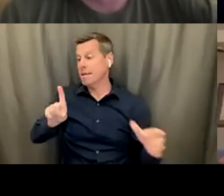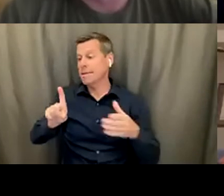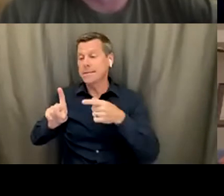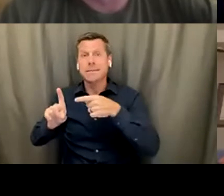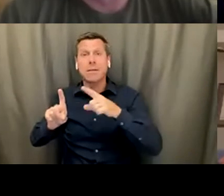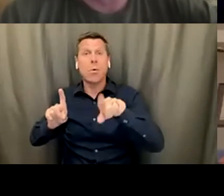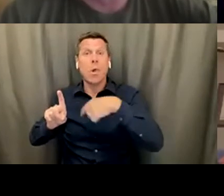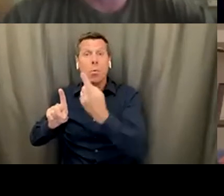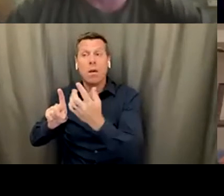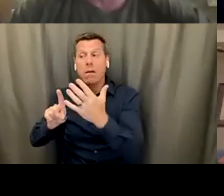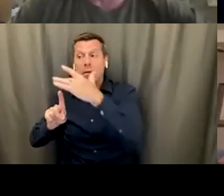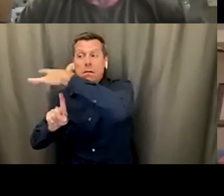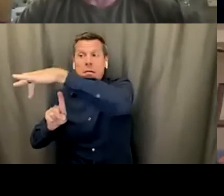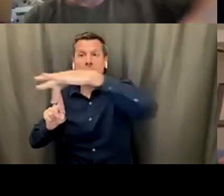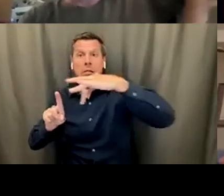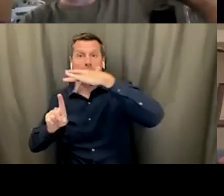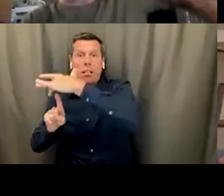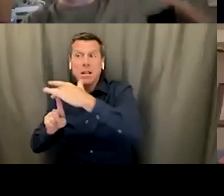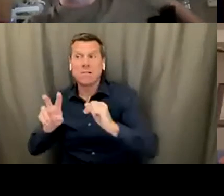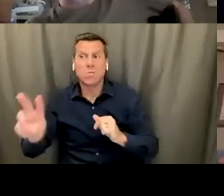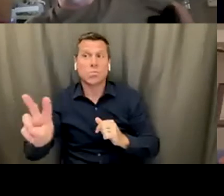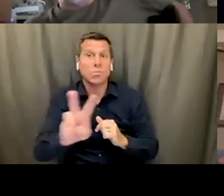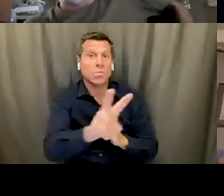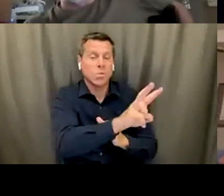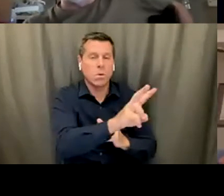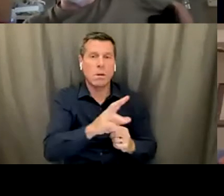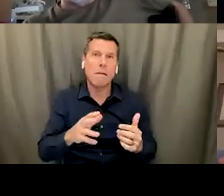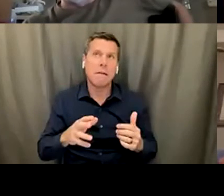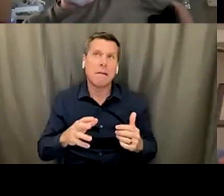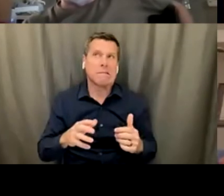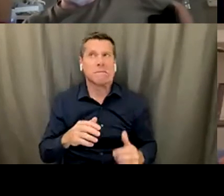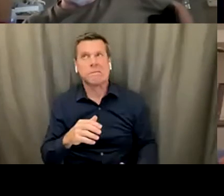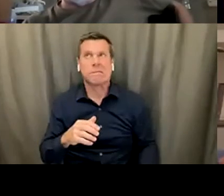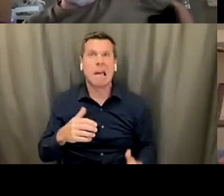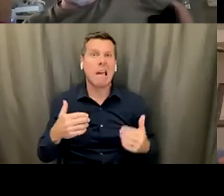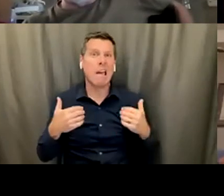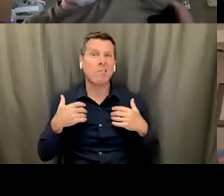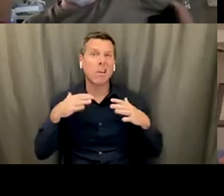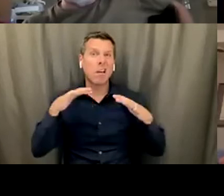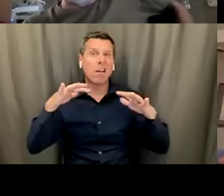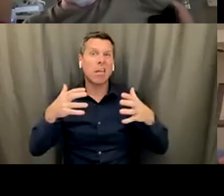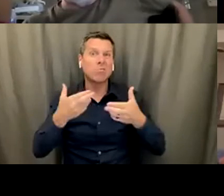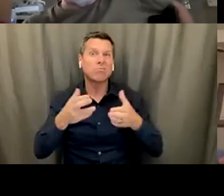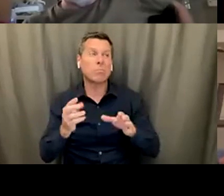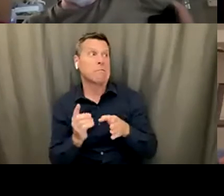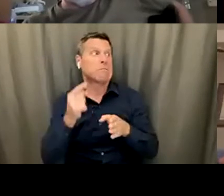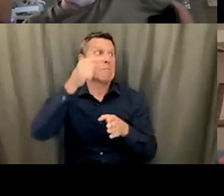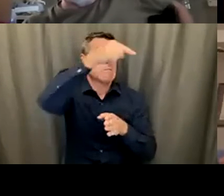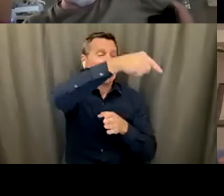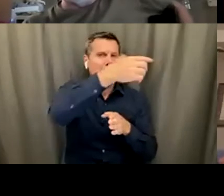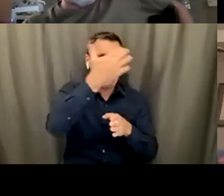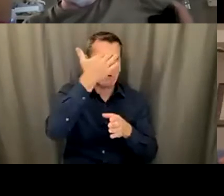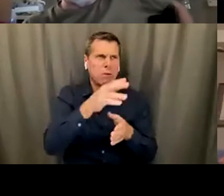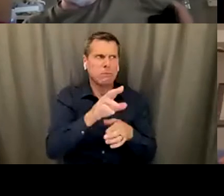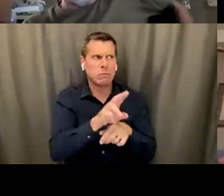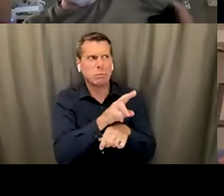The only way I could do that, there is an adjoining class next door, and I don't know if it's being used. I would have